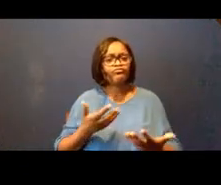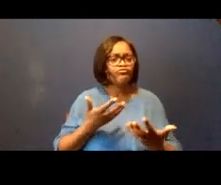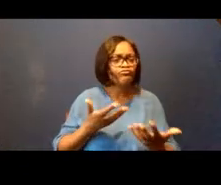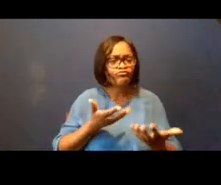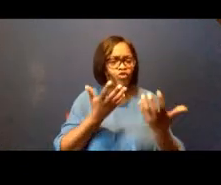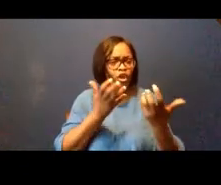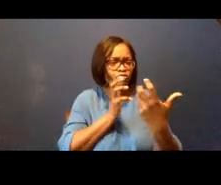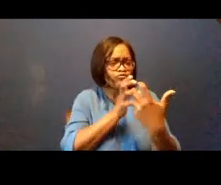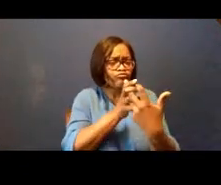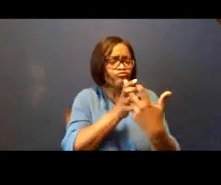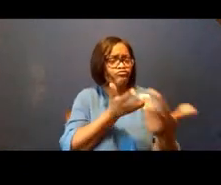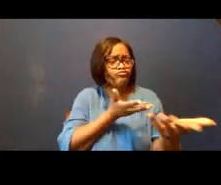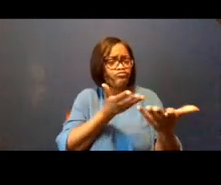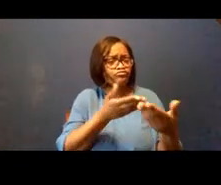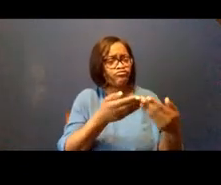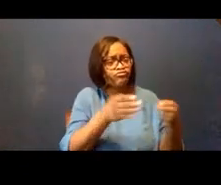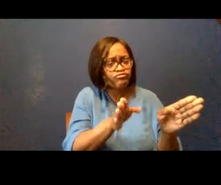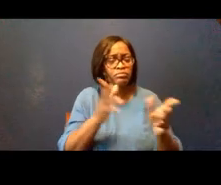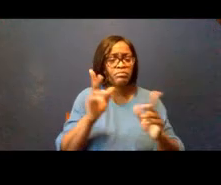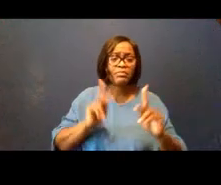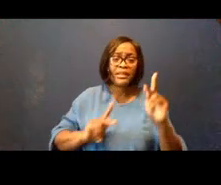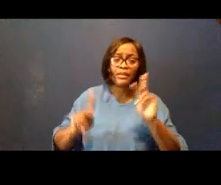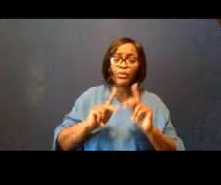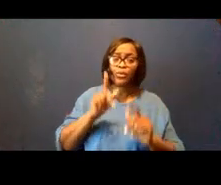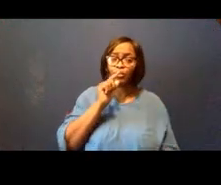She actually tried to